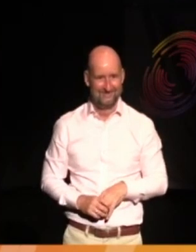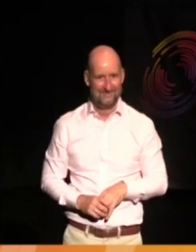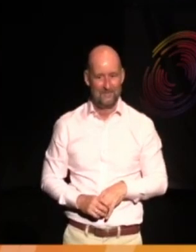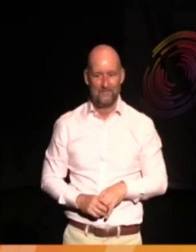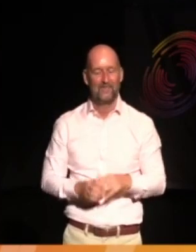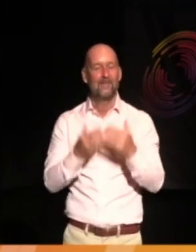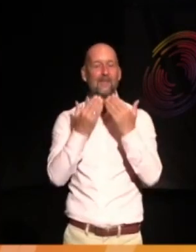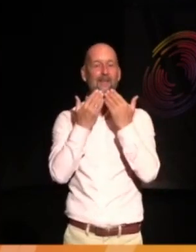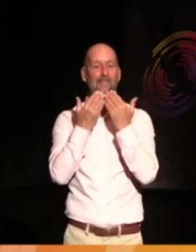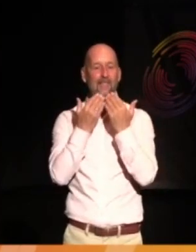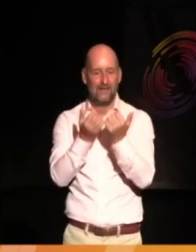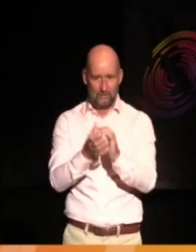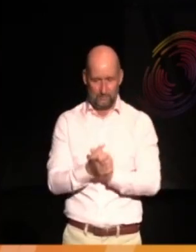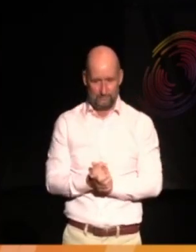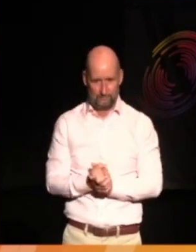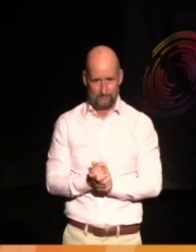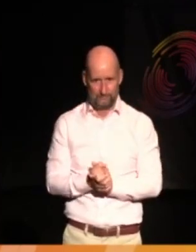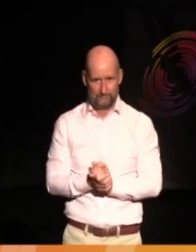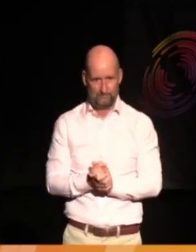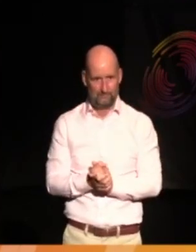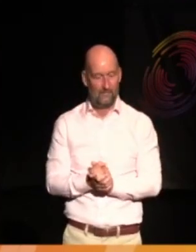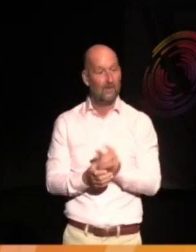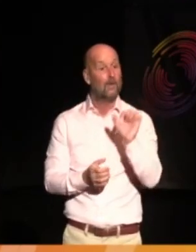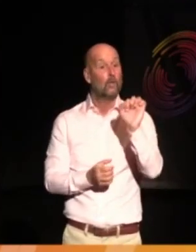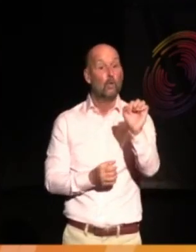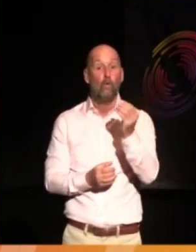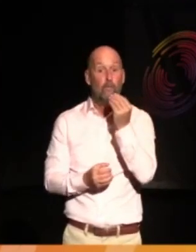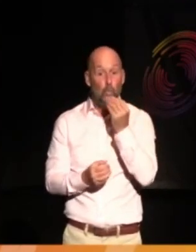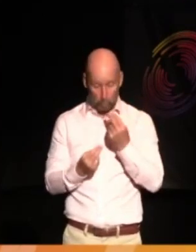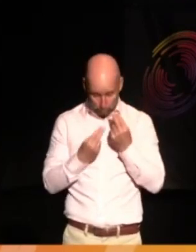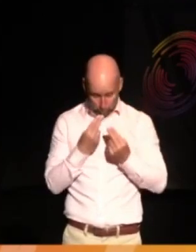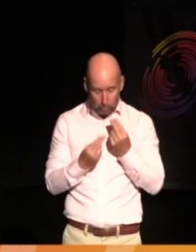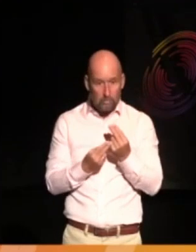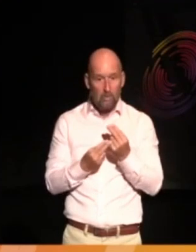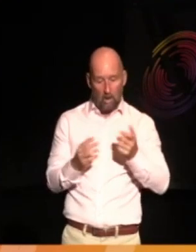Okay, thank you. Can you stand if you take photographs of your food?